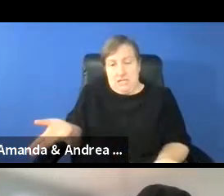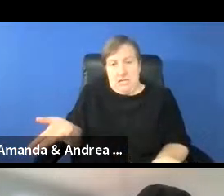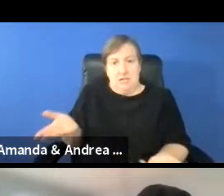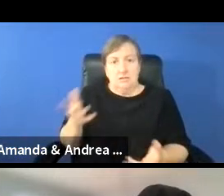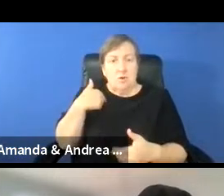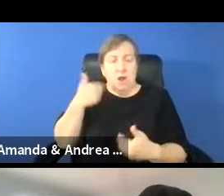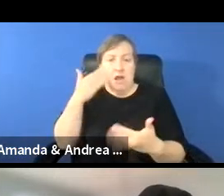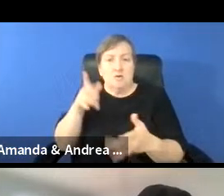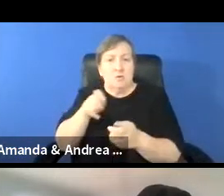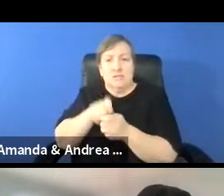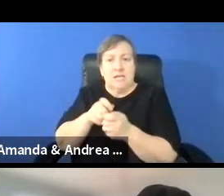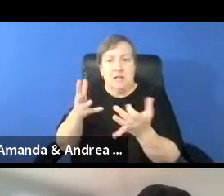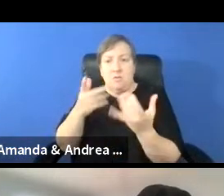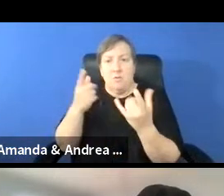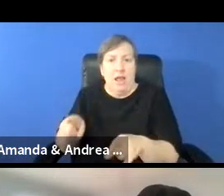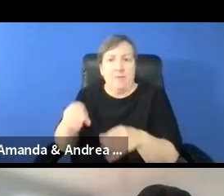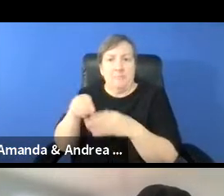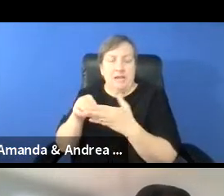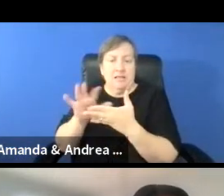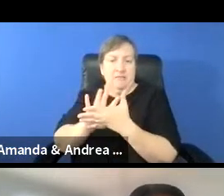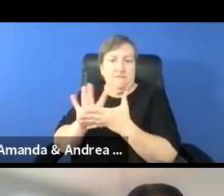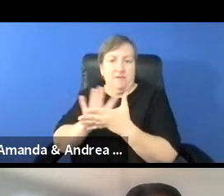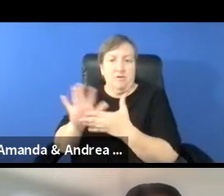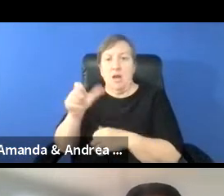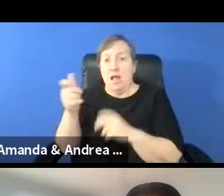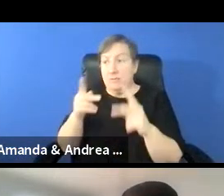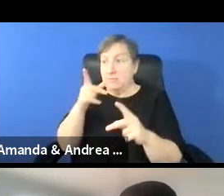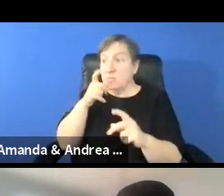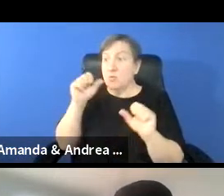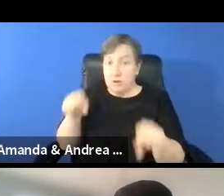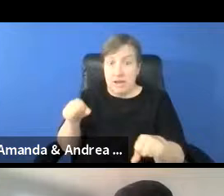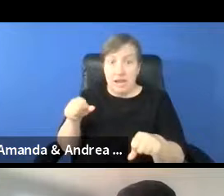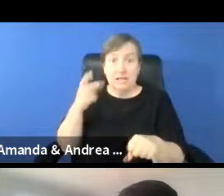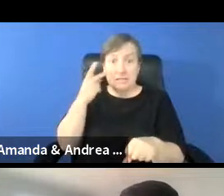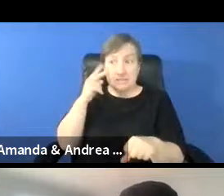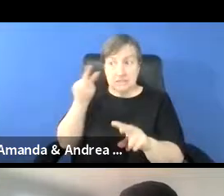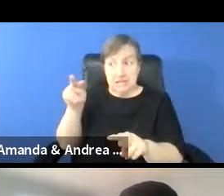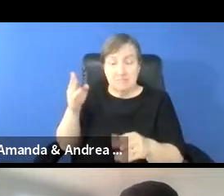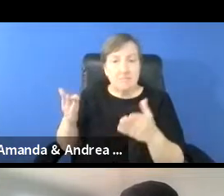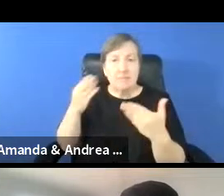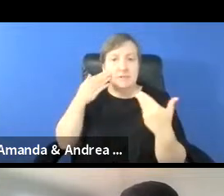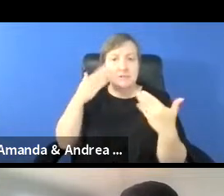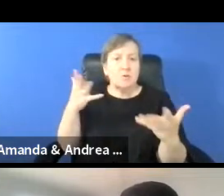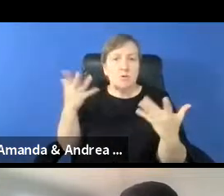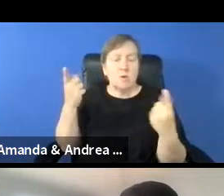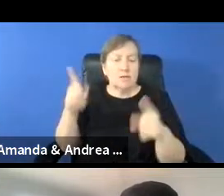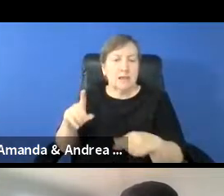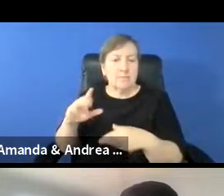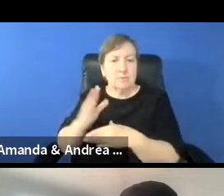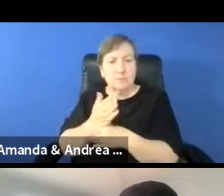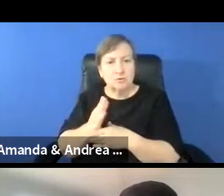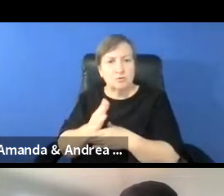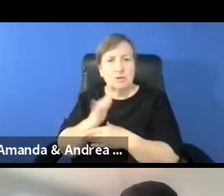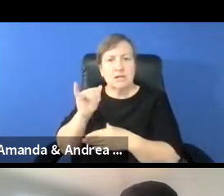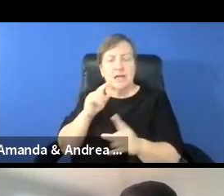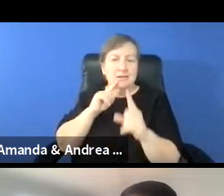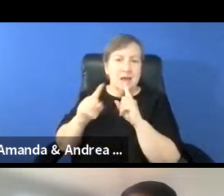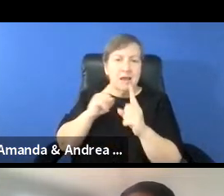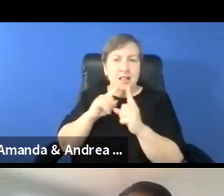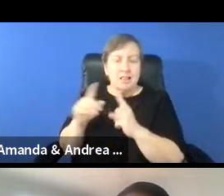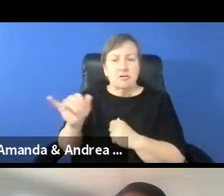exactly what's happening in the video, and other people who can't see it might not know what's happening in between the dialogue as